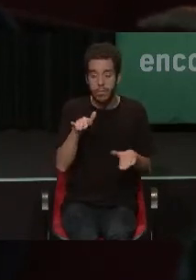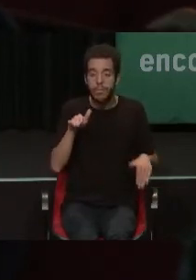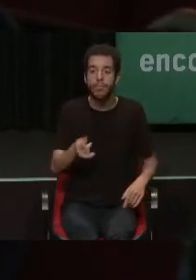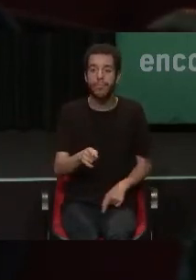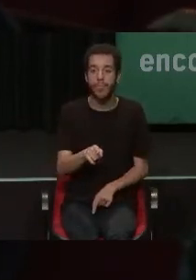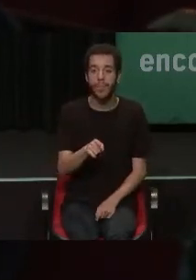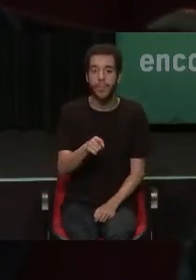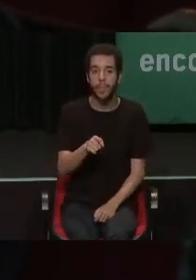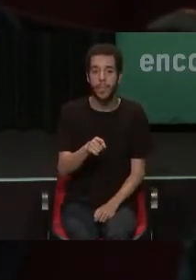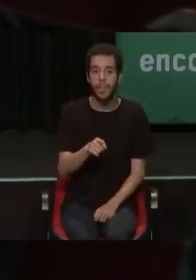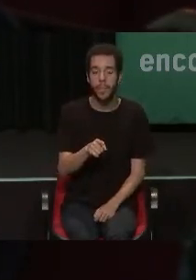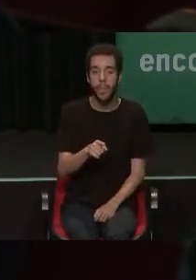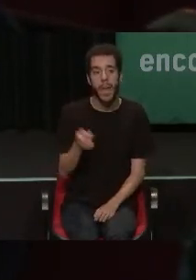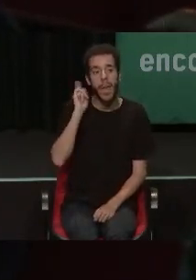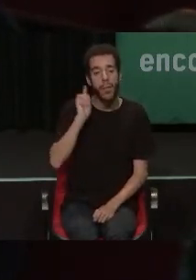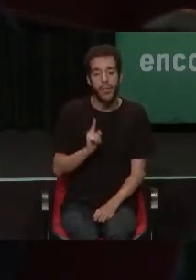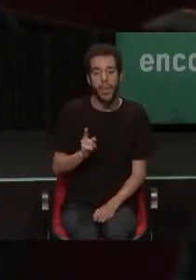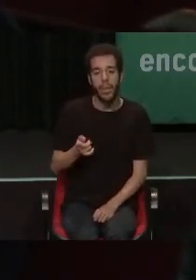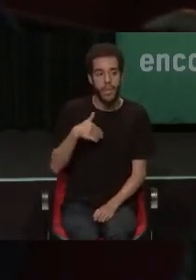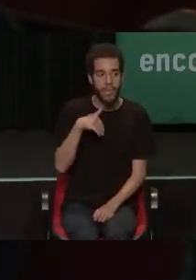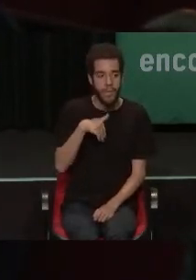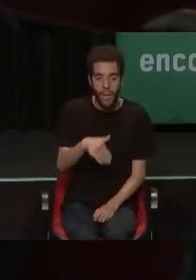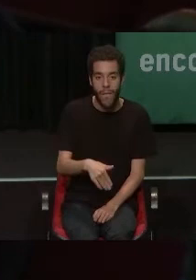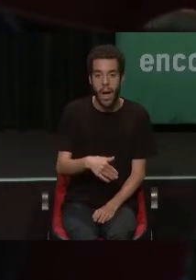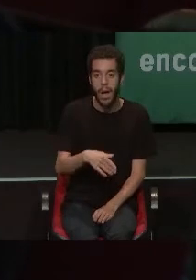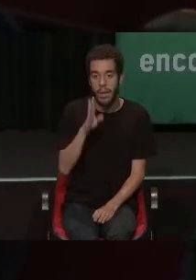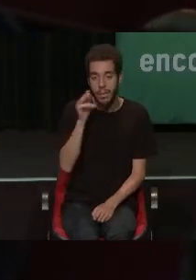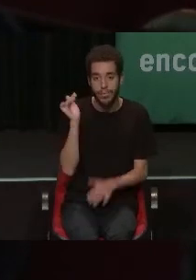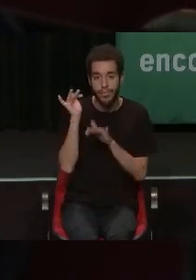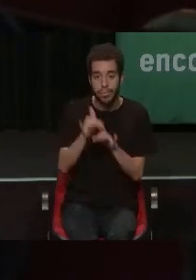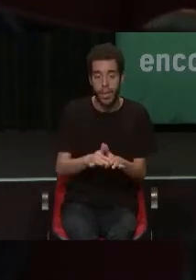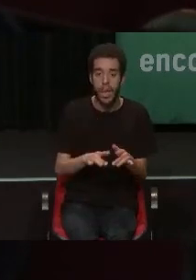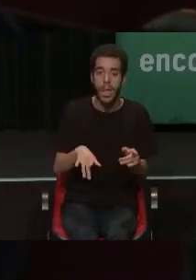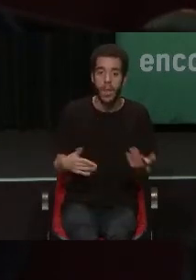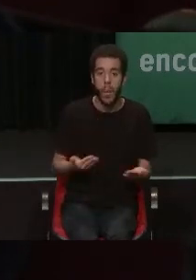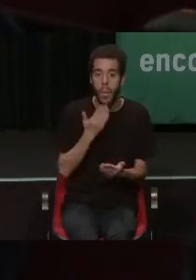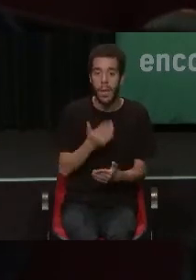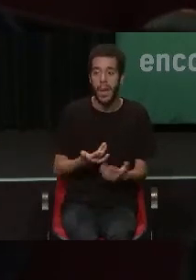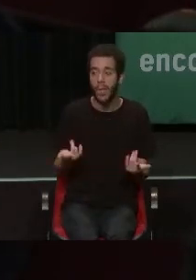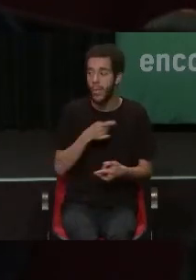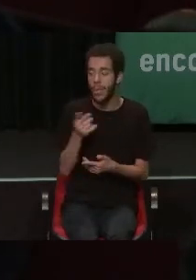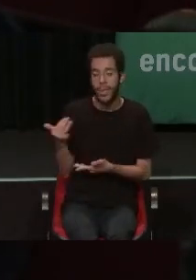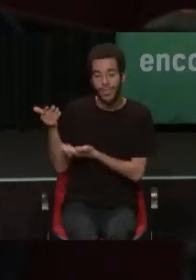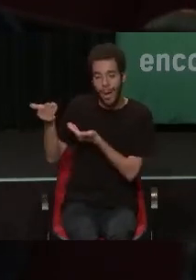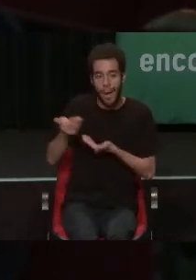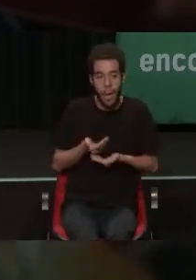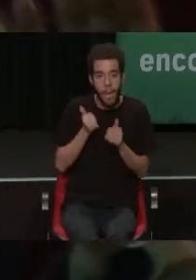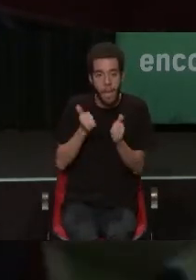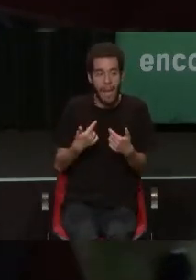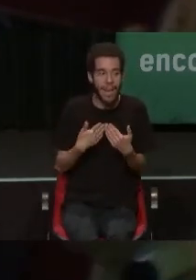this visit and a lot to come. And thank you so much for the hospitality.